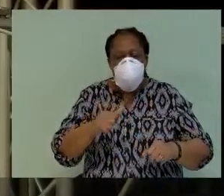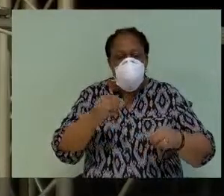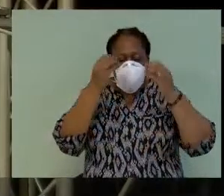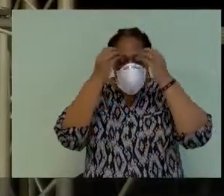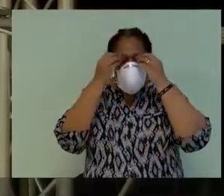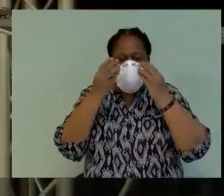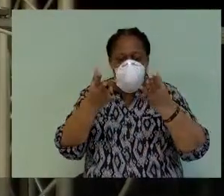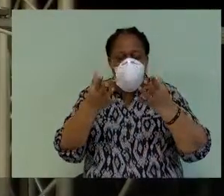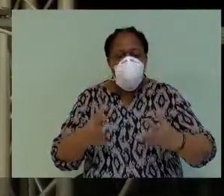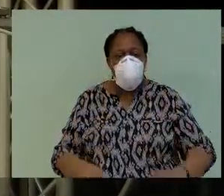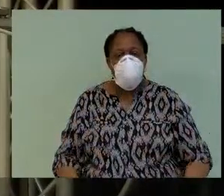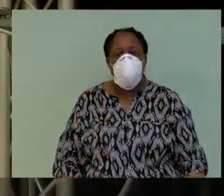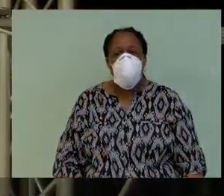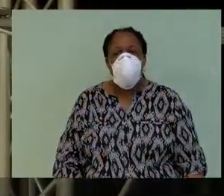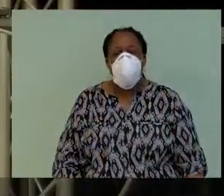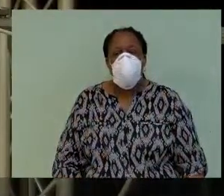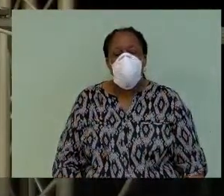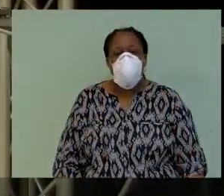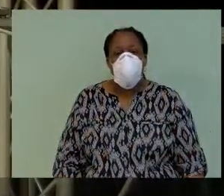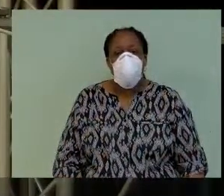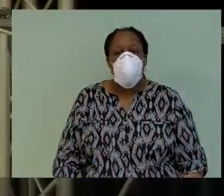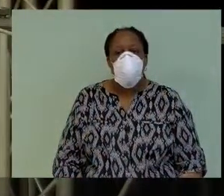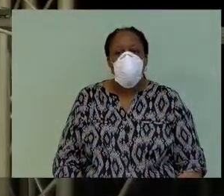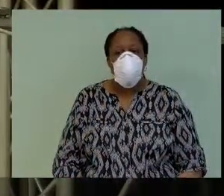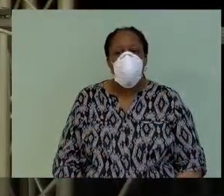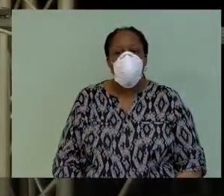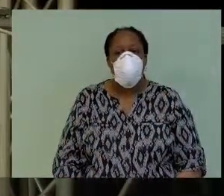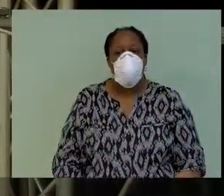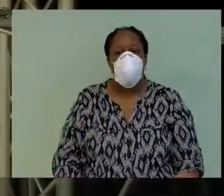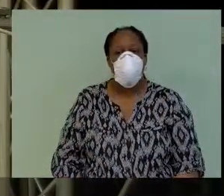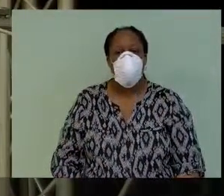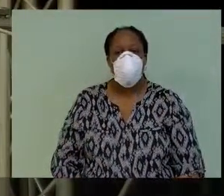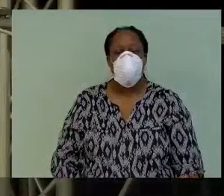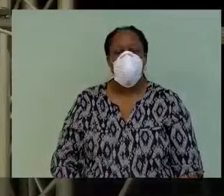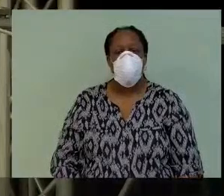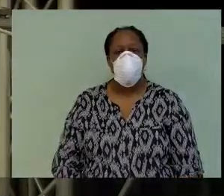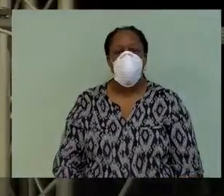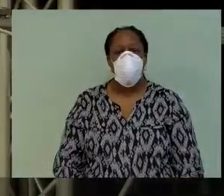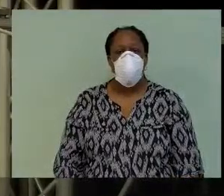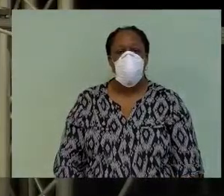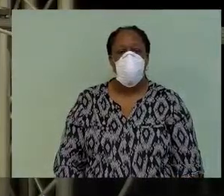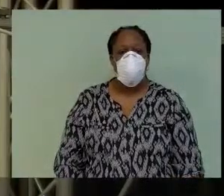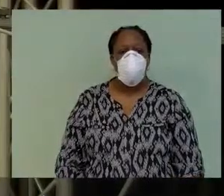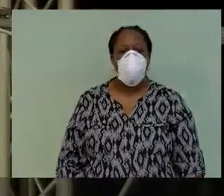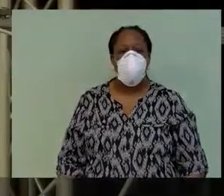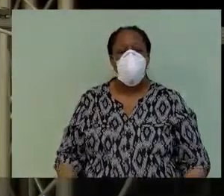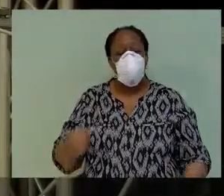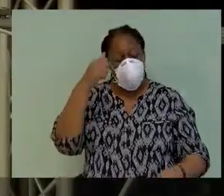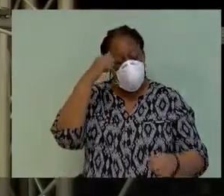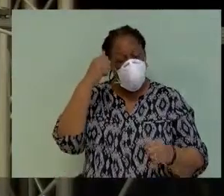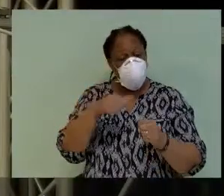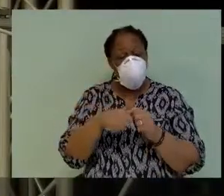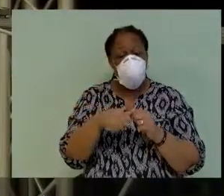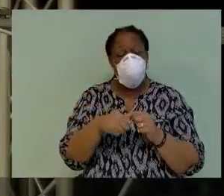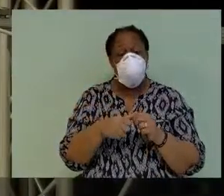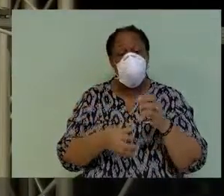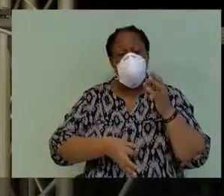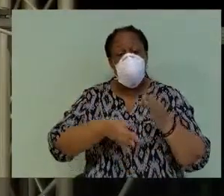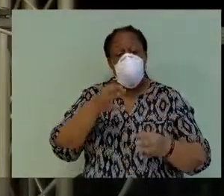complaining that these buses are not compliant. Let me remind you that the